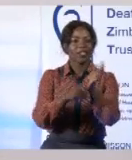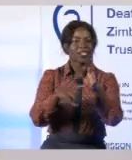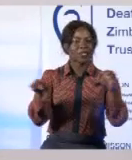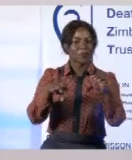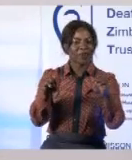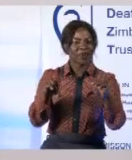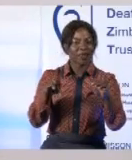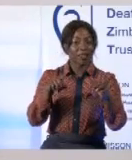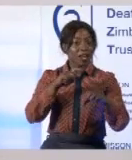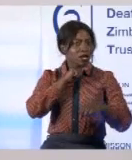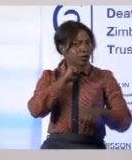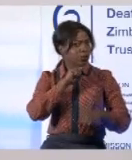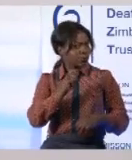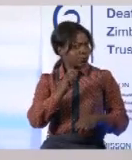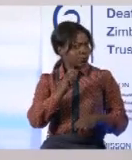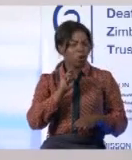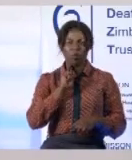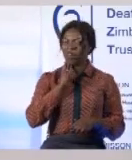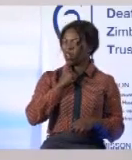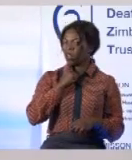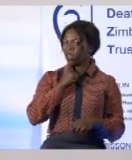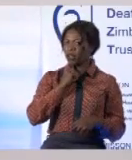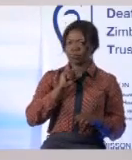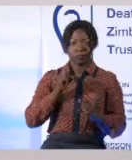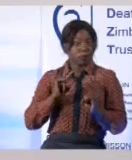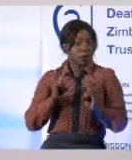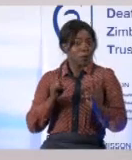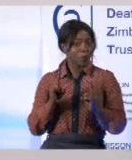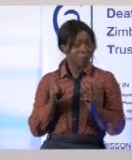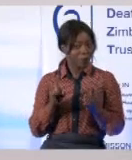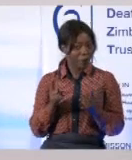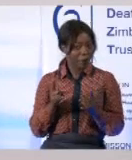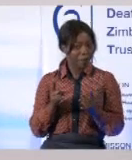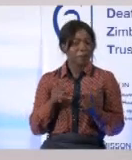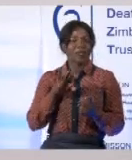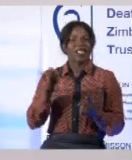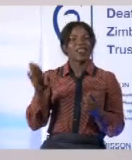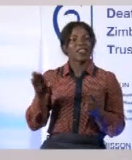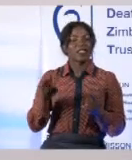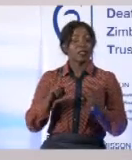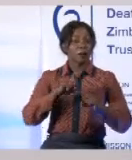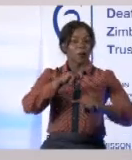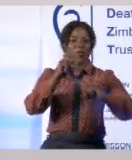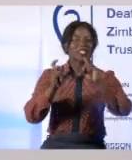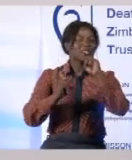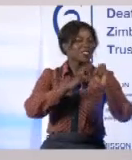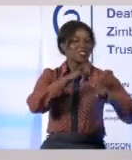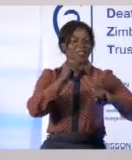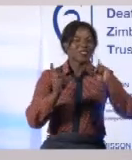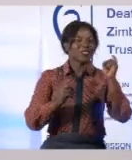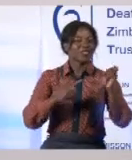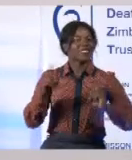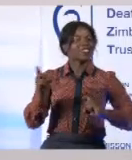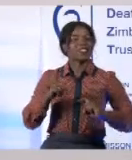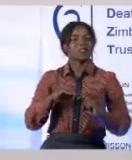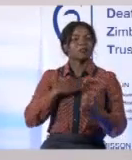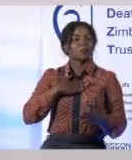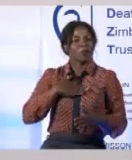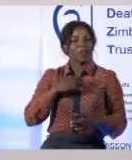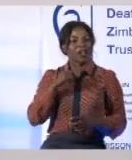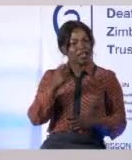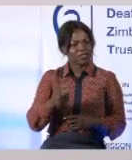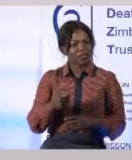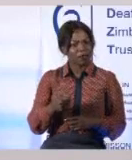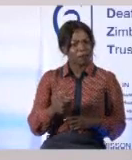myth or is it a reality? And we've got questions that have come through from our different platforms. And someone is asking